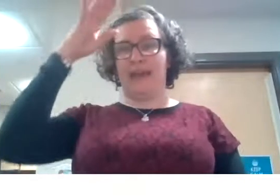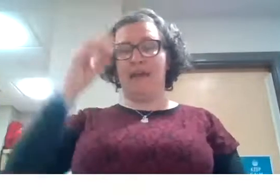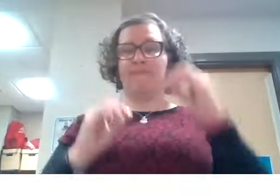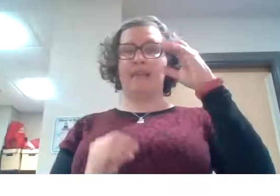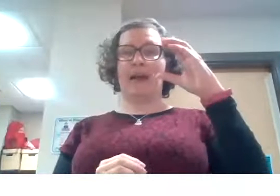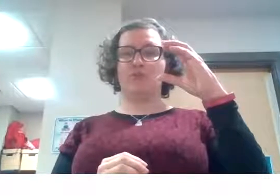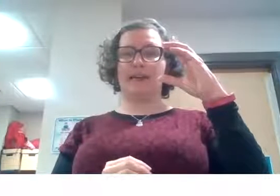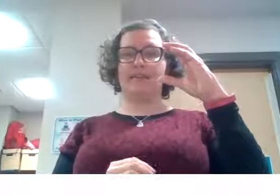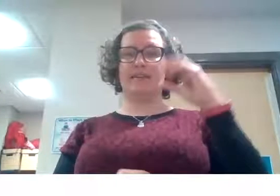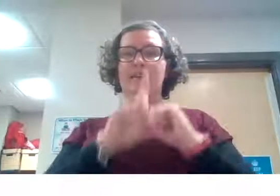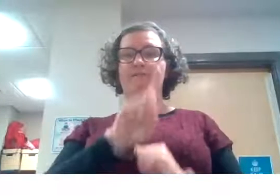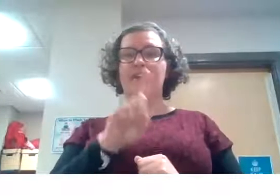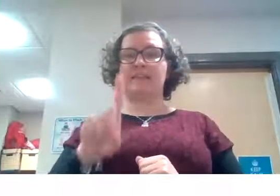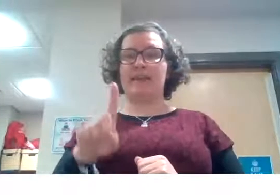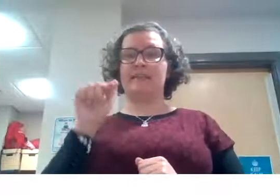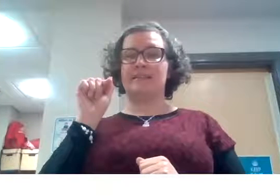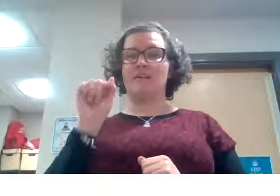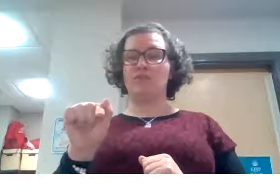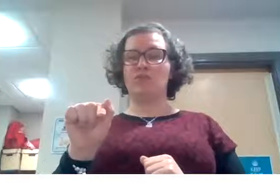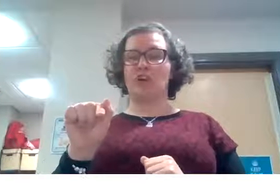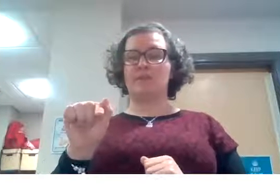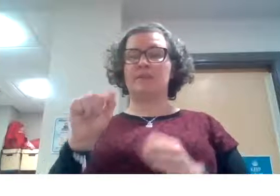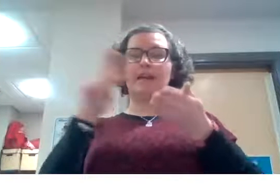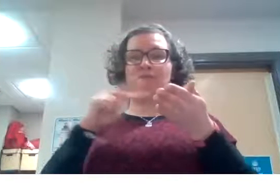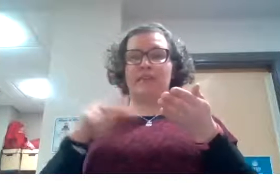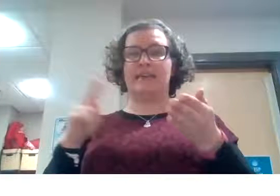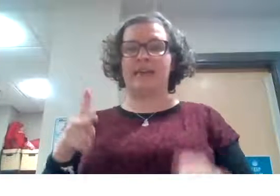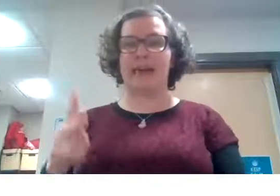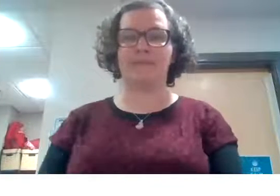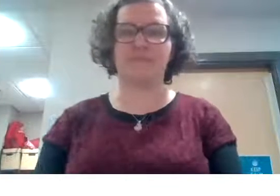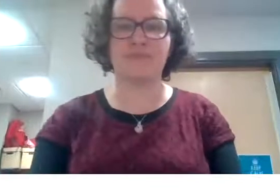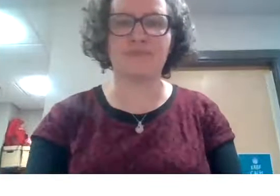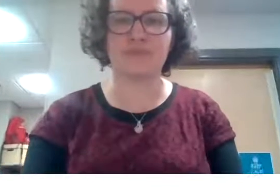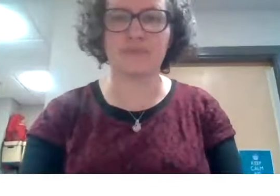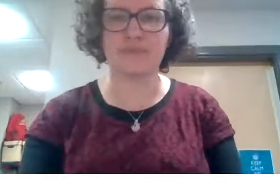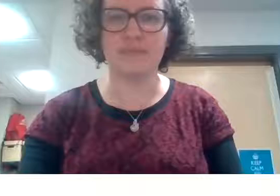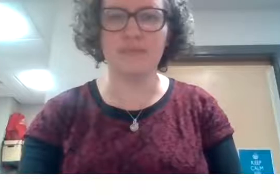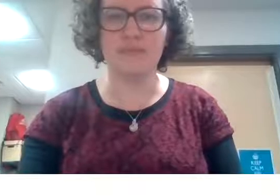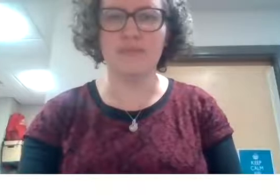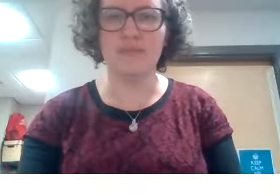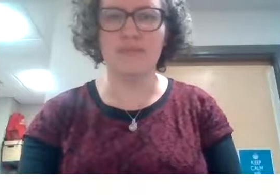Don't forget capital letters, finger spaces, full stops, and read again.